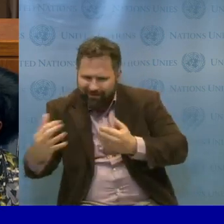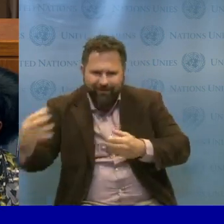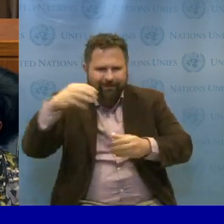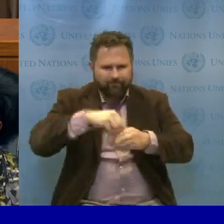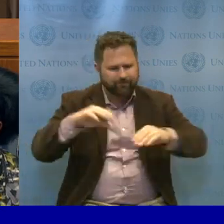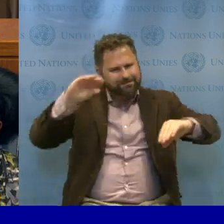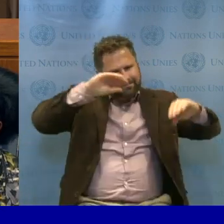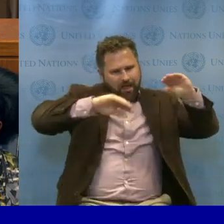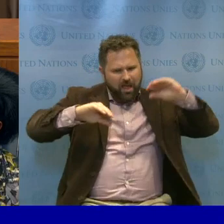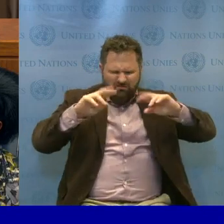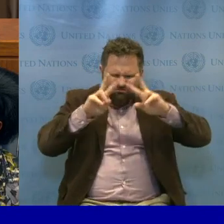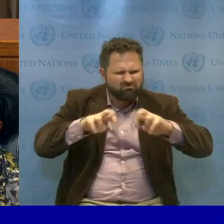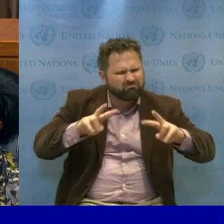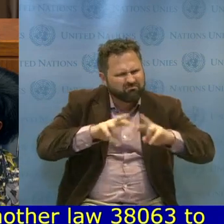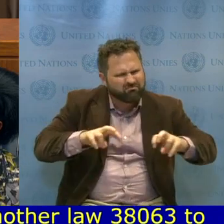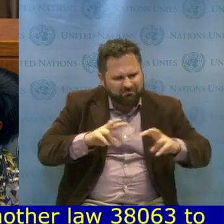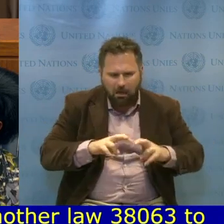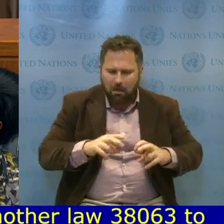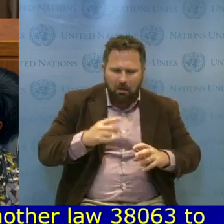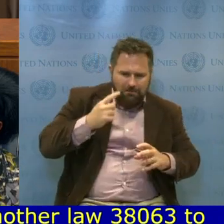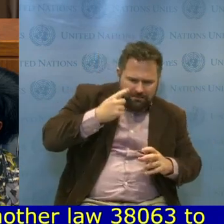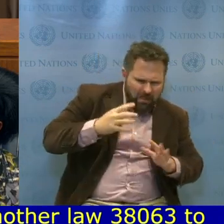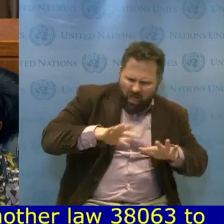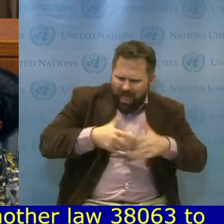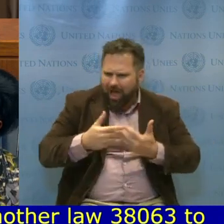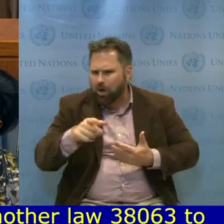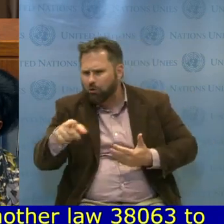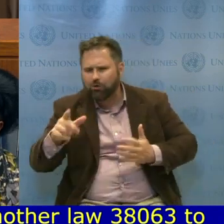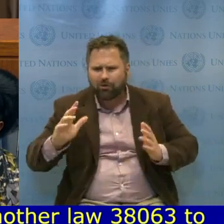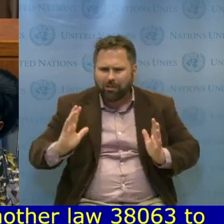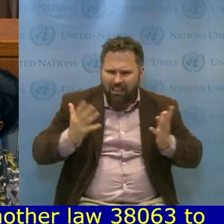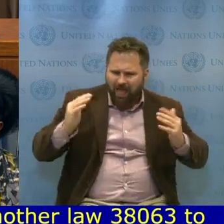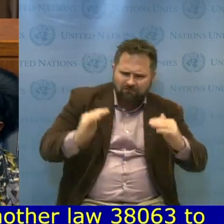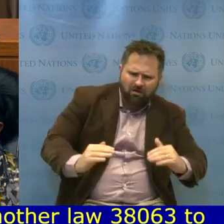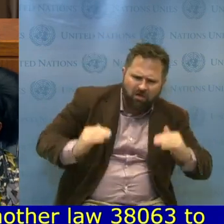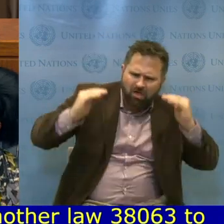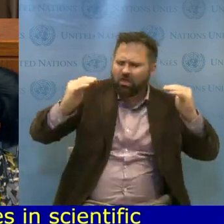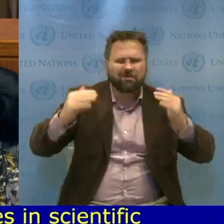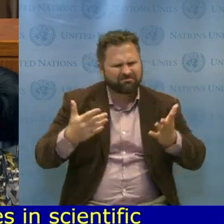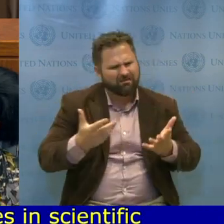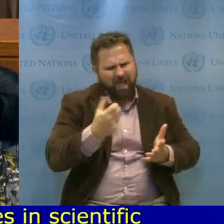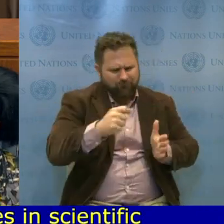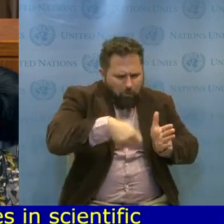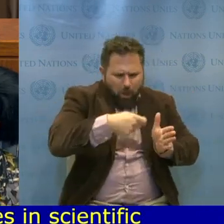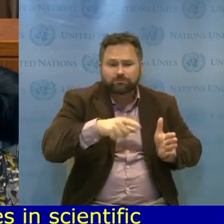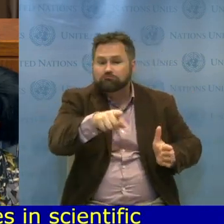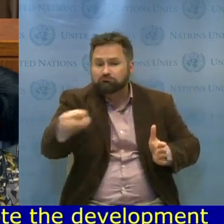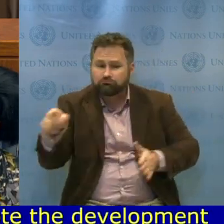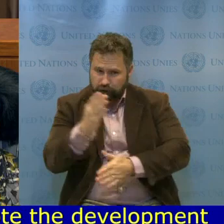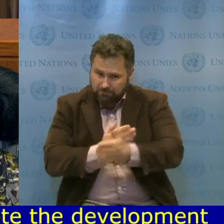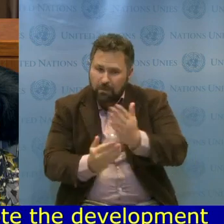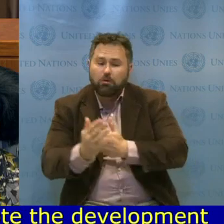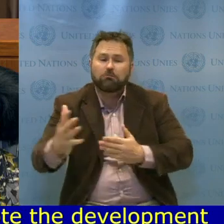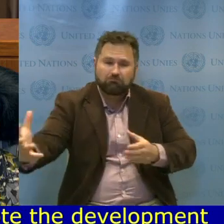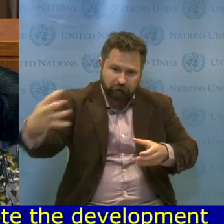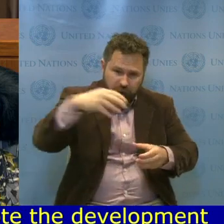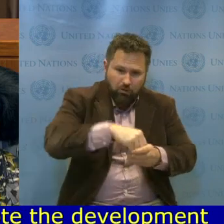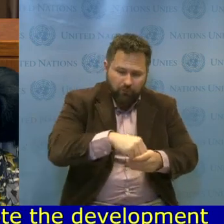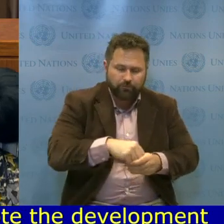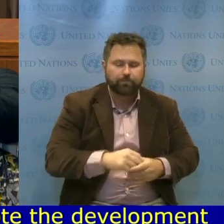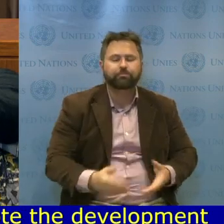of projects which can improve the living standard, their living standards. In January 2019, the national